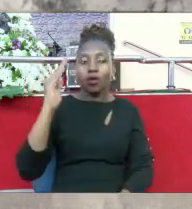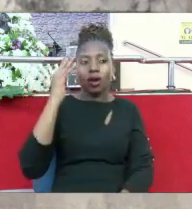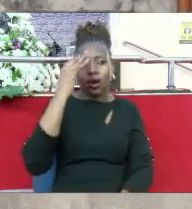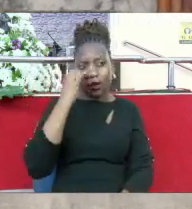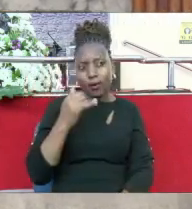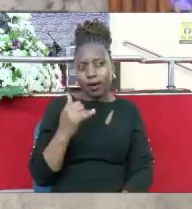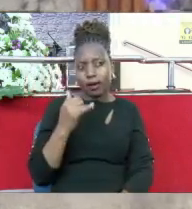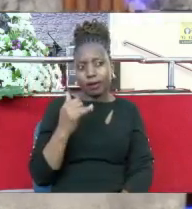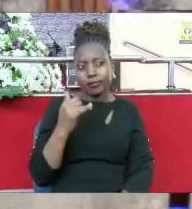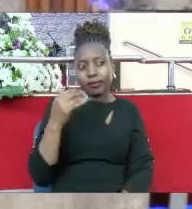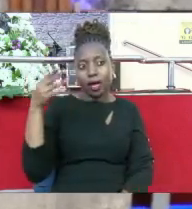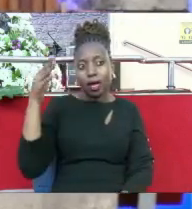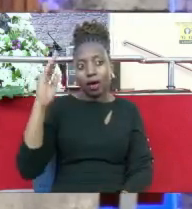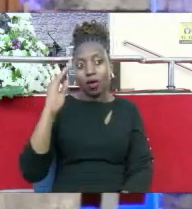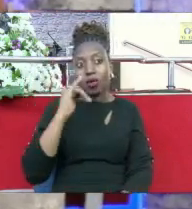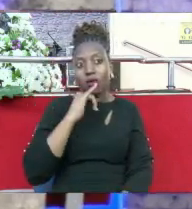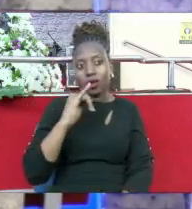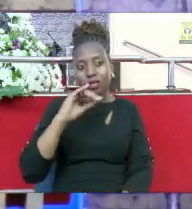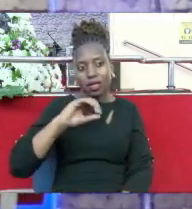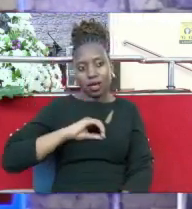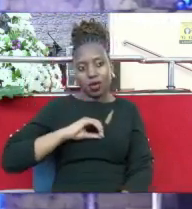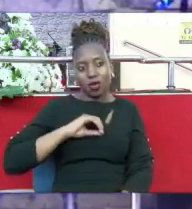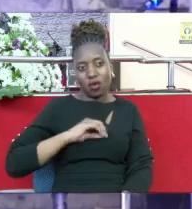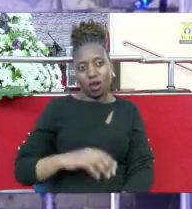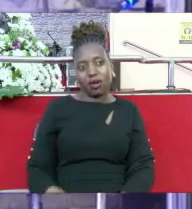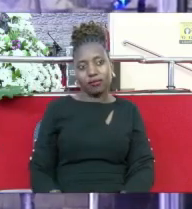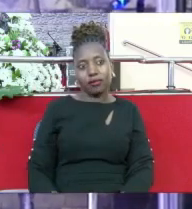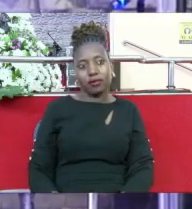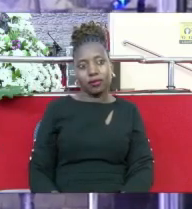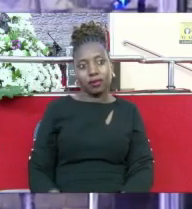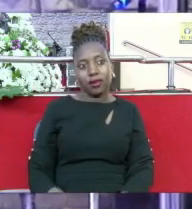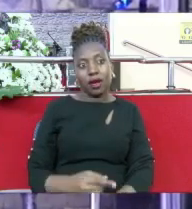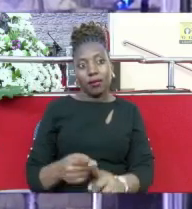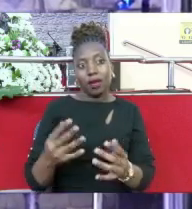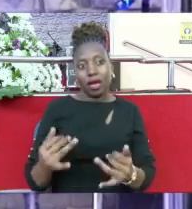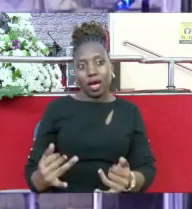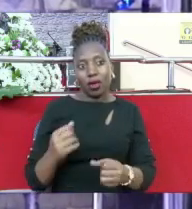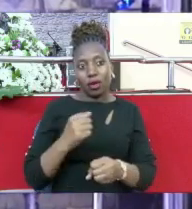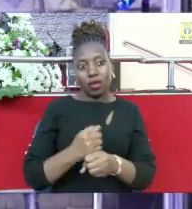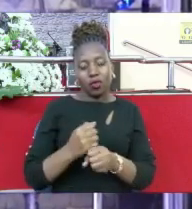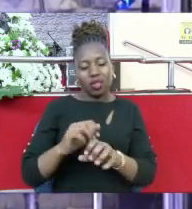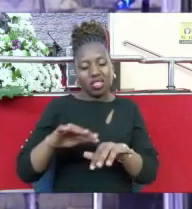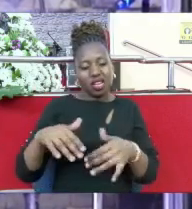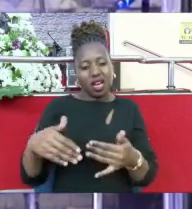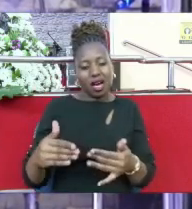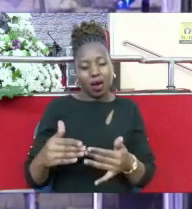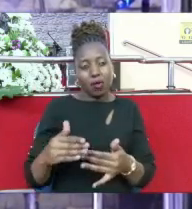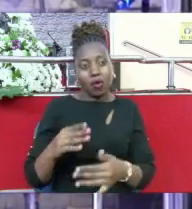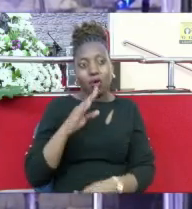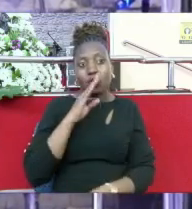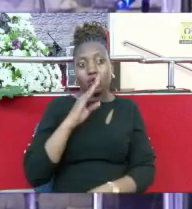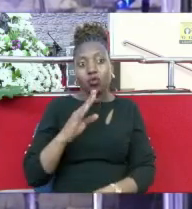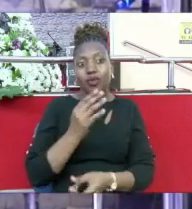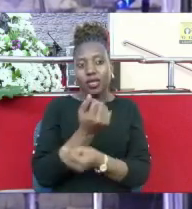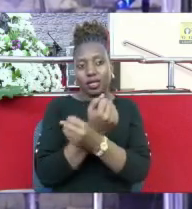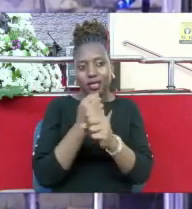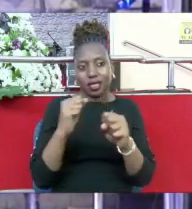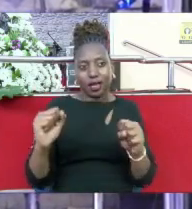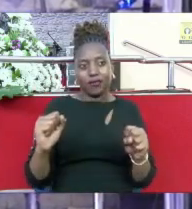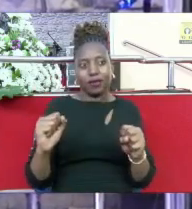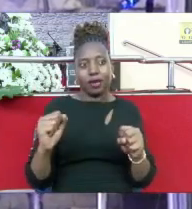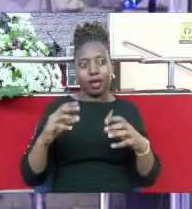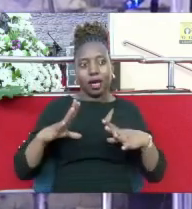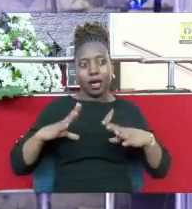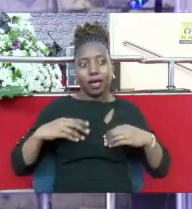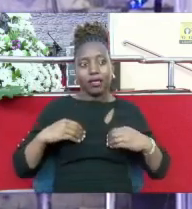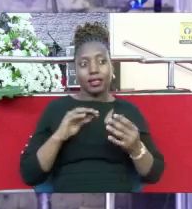ambaye ndiye mmiliki. By becoming saved. Yeah, kwa kuwa tutaokoka. We accept Jesus Christ as Lord and